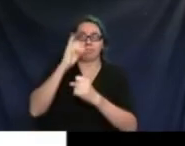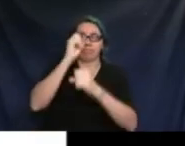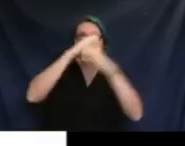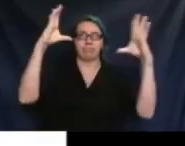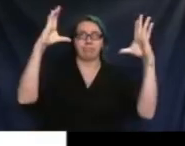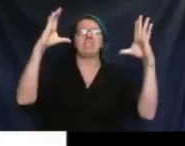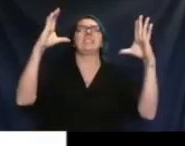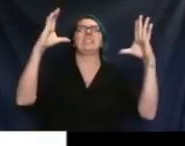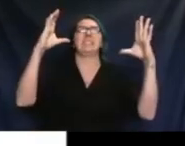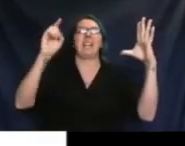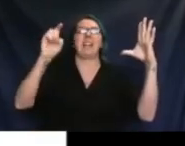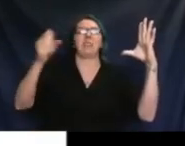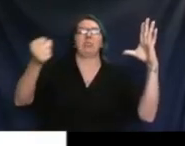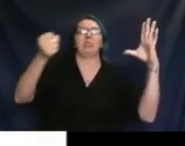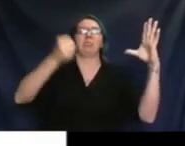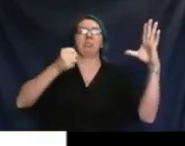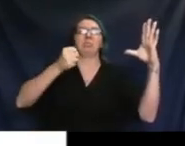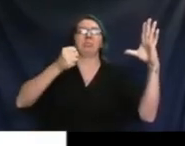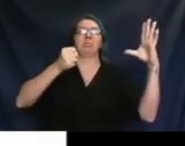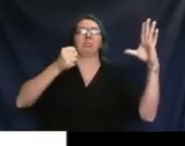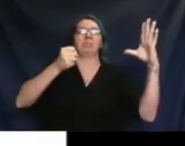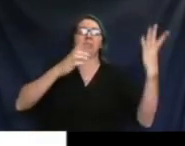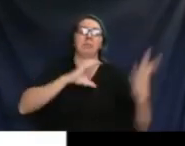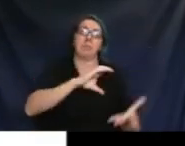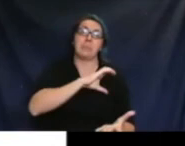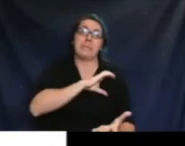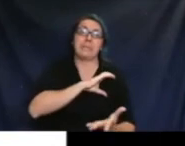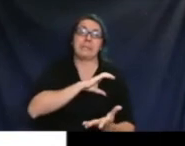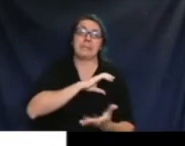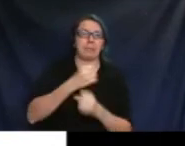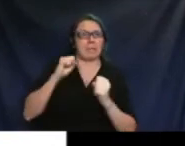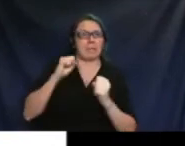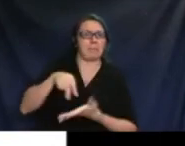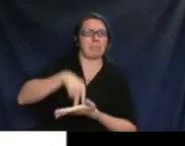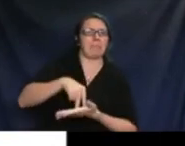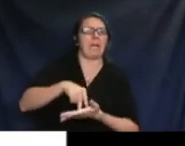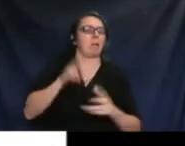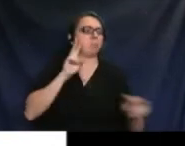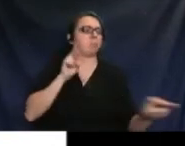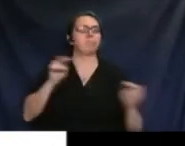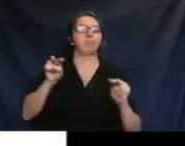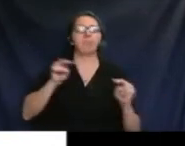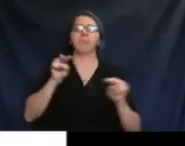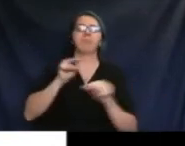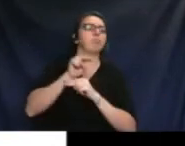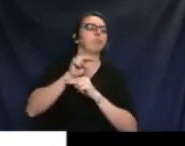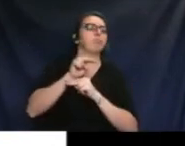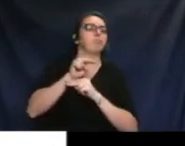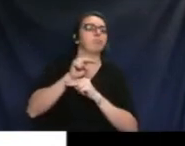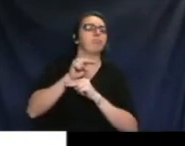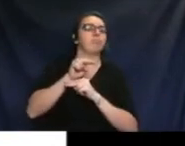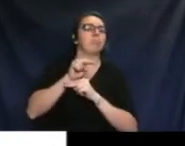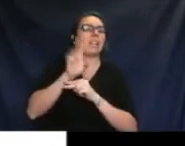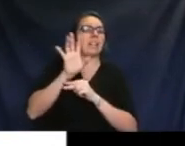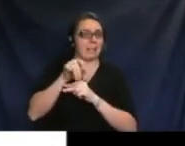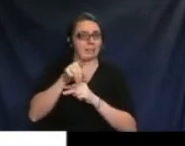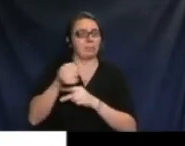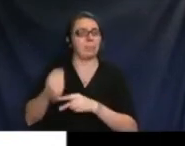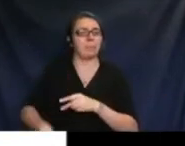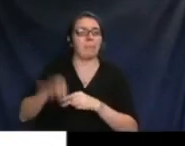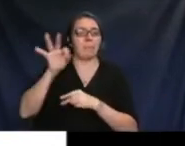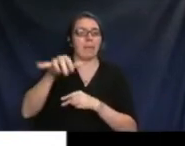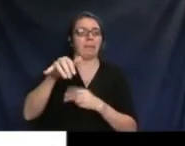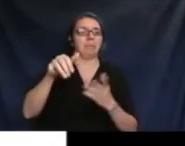there all the time, that's going to be a prohibitive cost both on the city side and on yours. That would not be something that would be